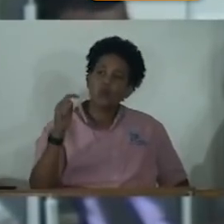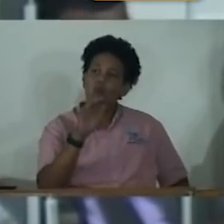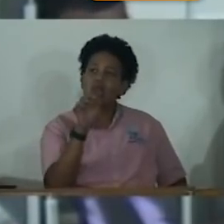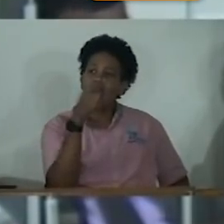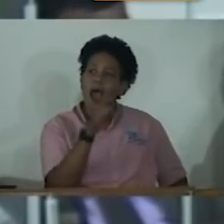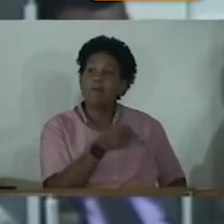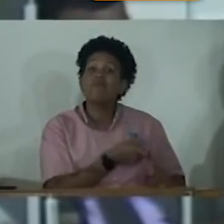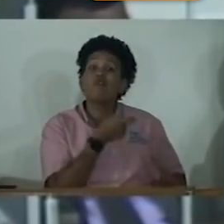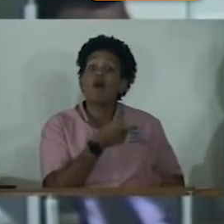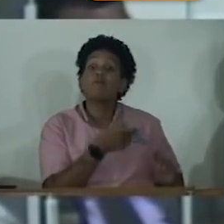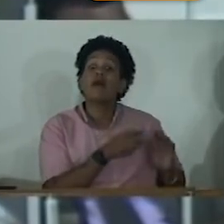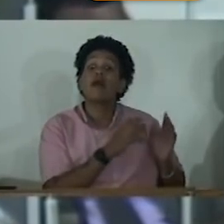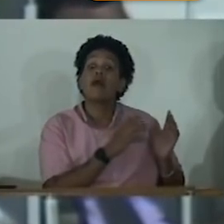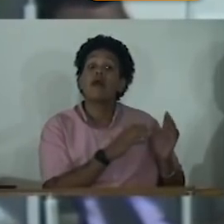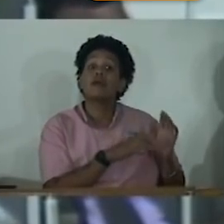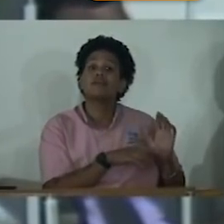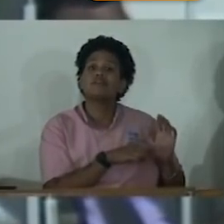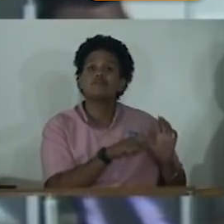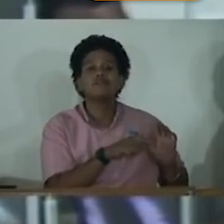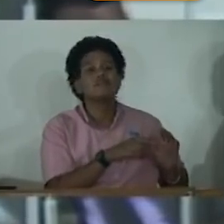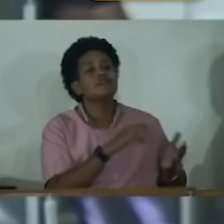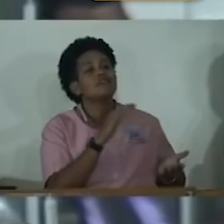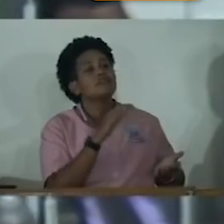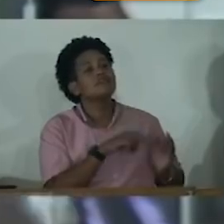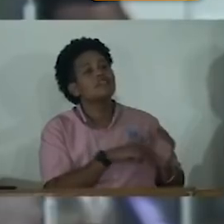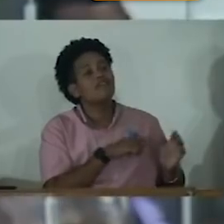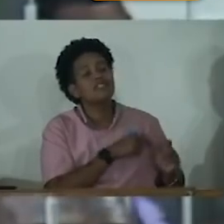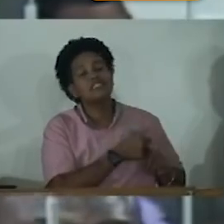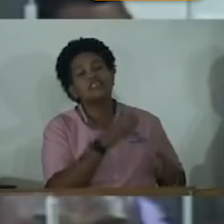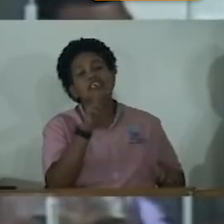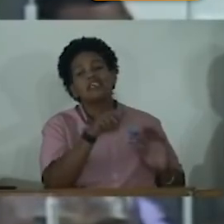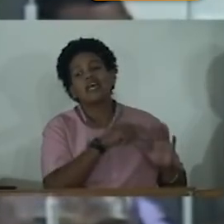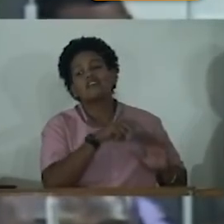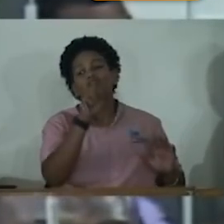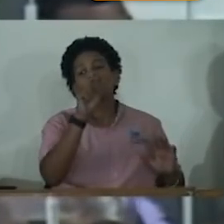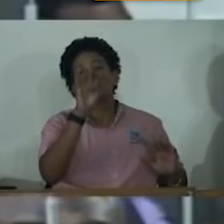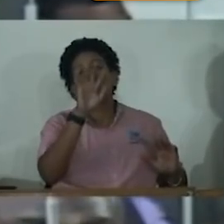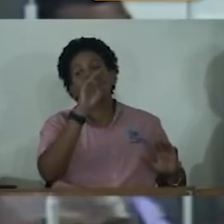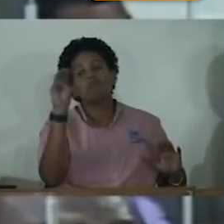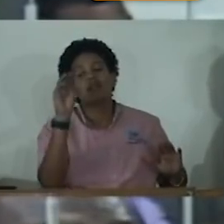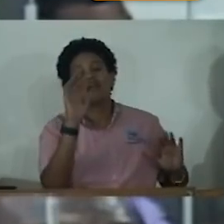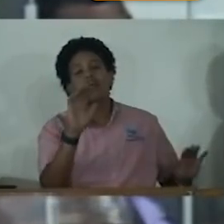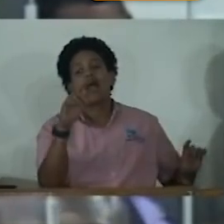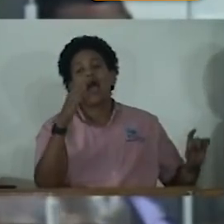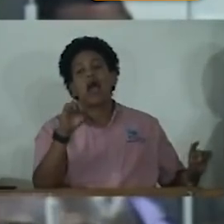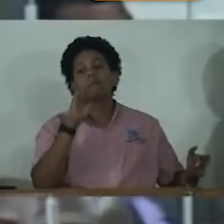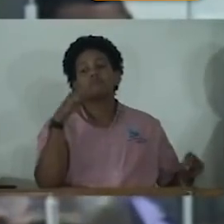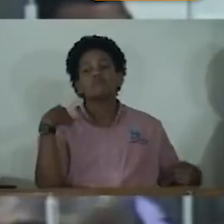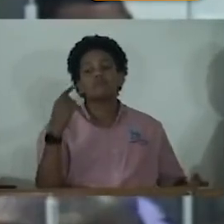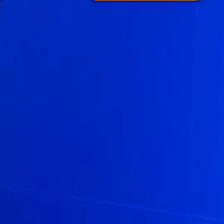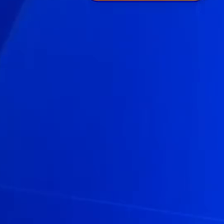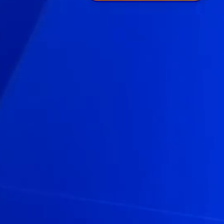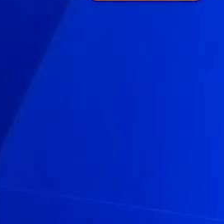moving from a deficit of negative $245 million as at